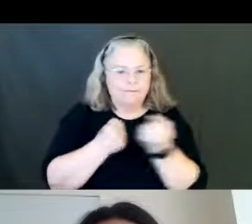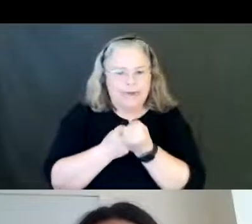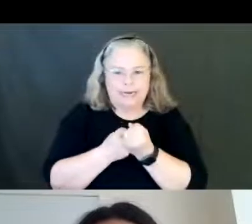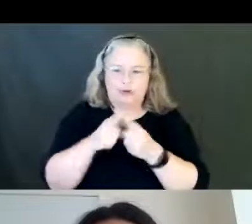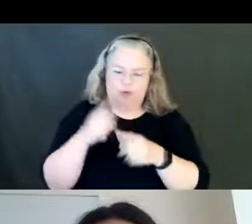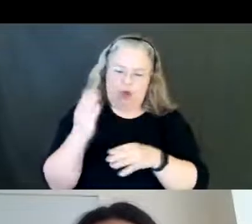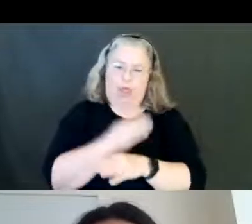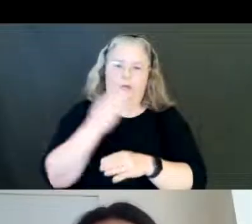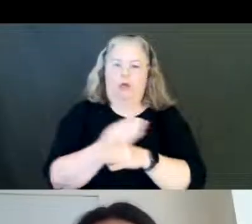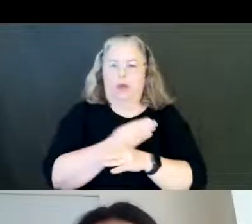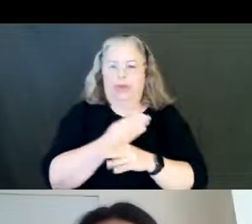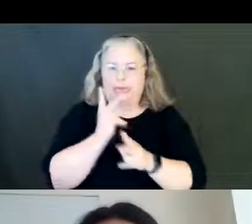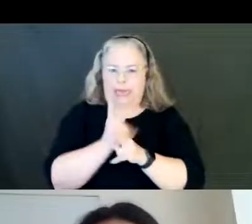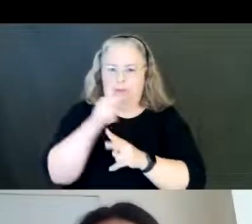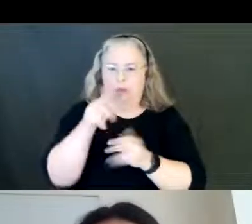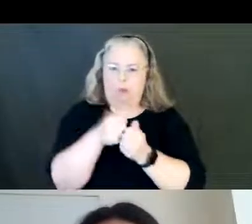technology.